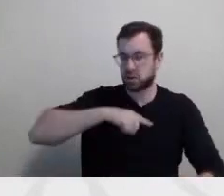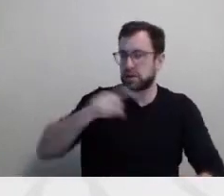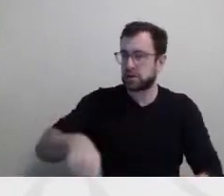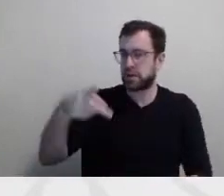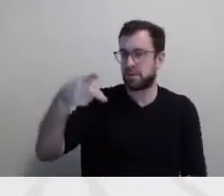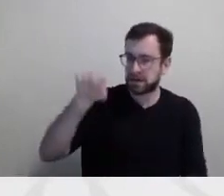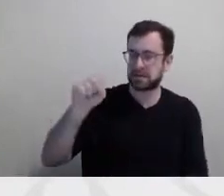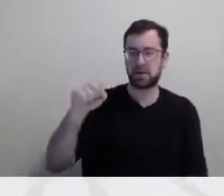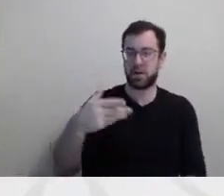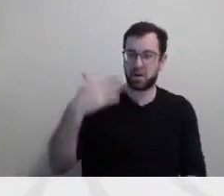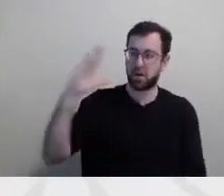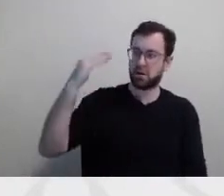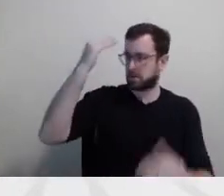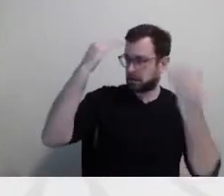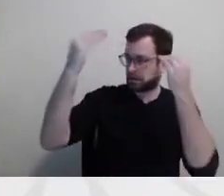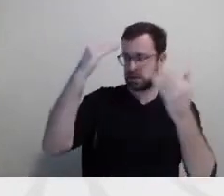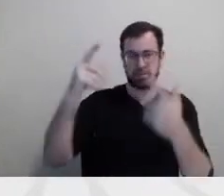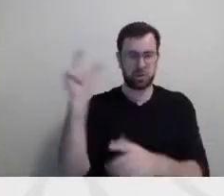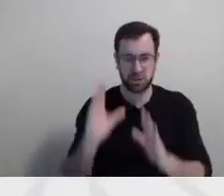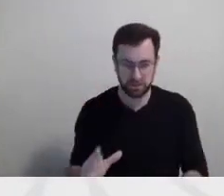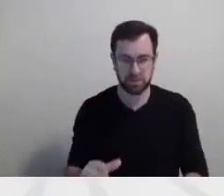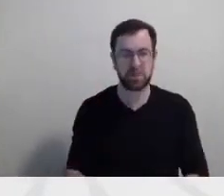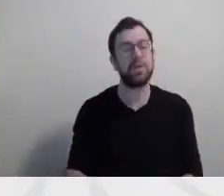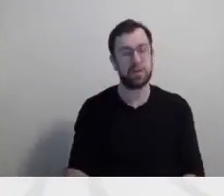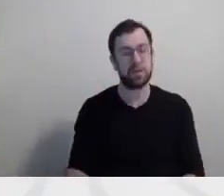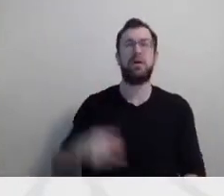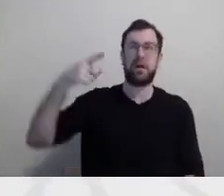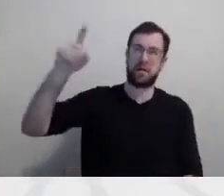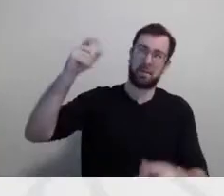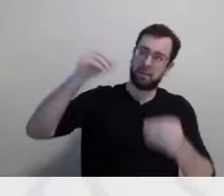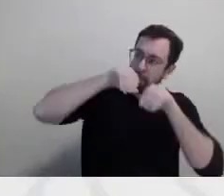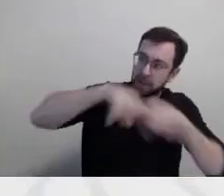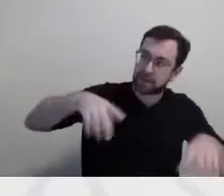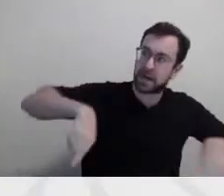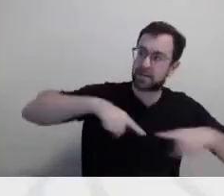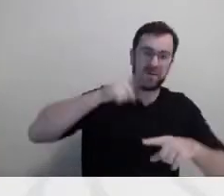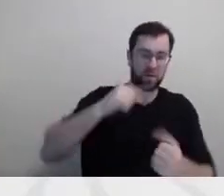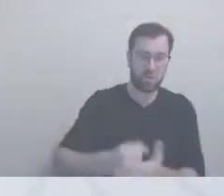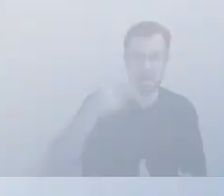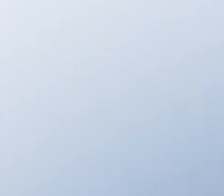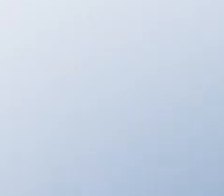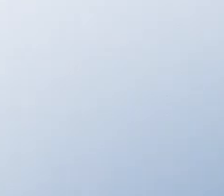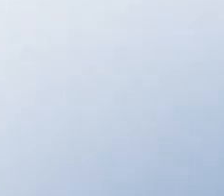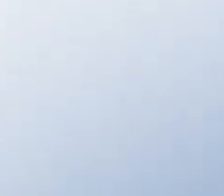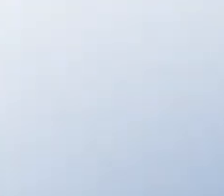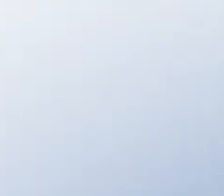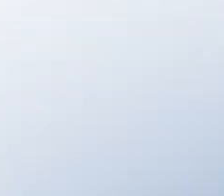God-conscious Muslims with whom Allah subhanahu wa ta'ala has blessed with wealth, and we spend in the way of Allah subhanahu wa ta'ala.